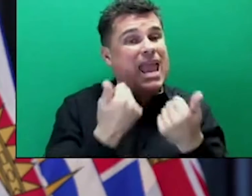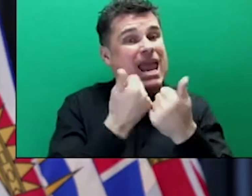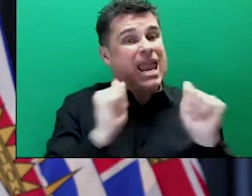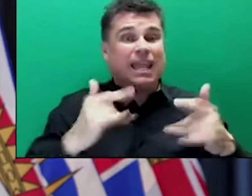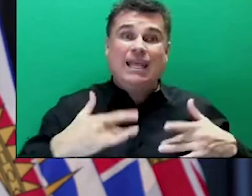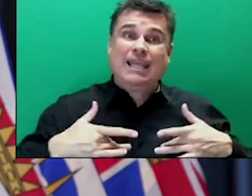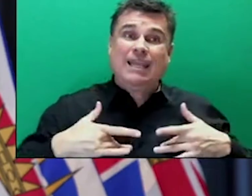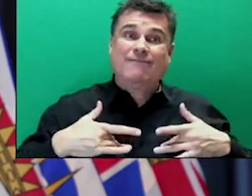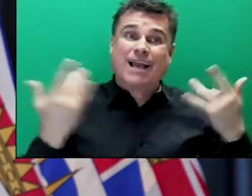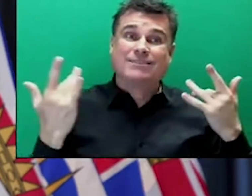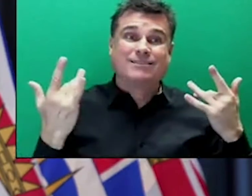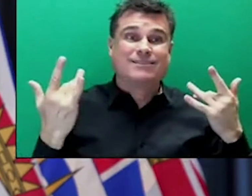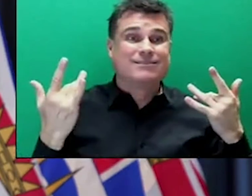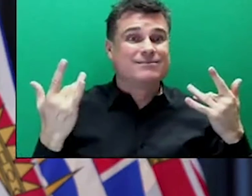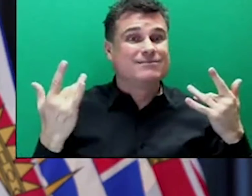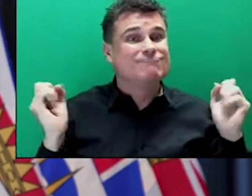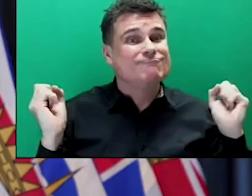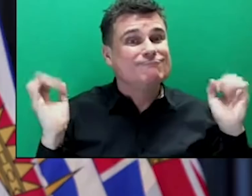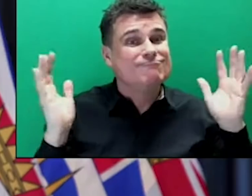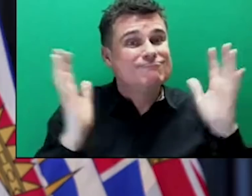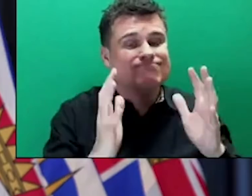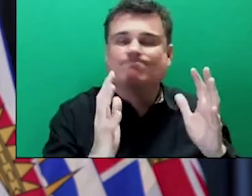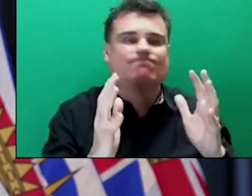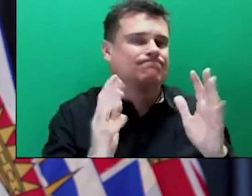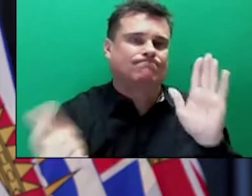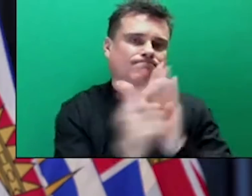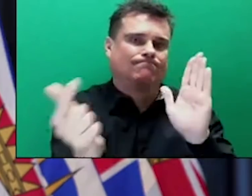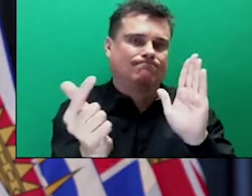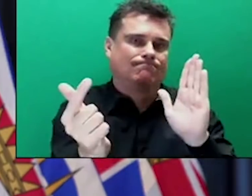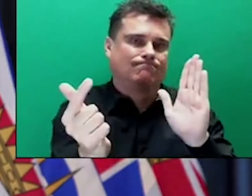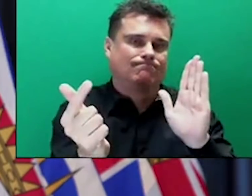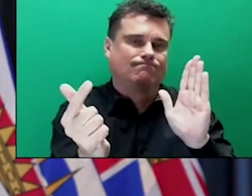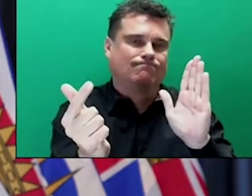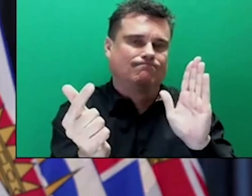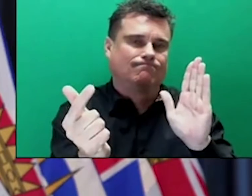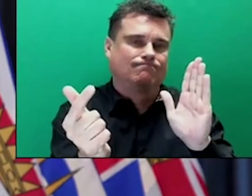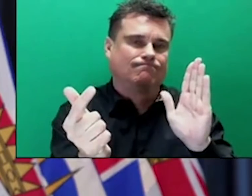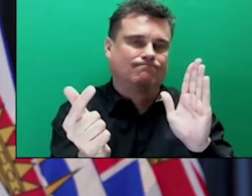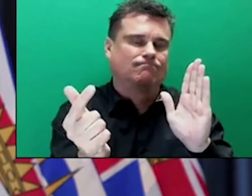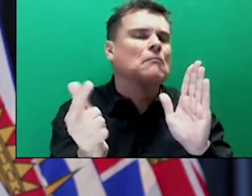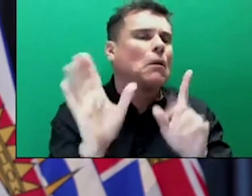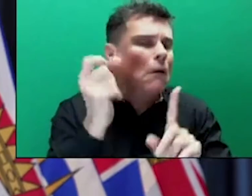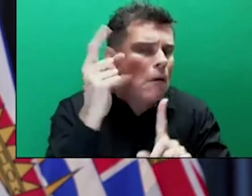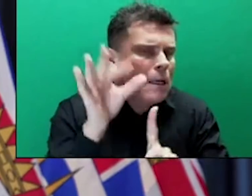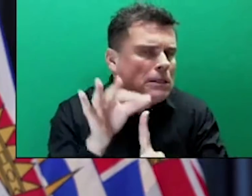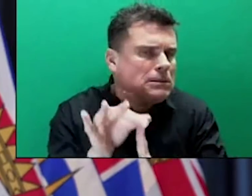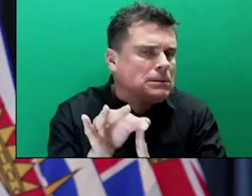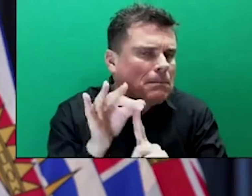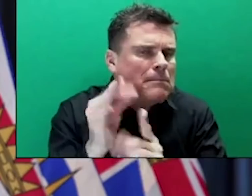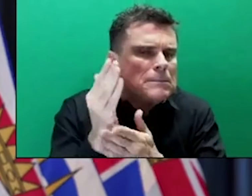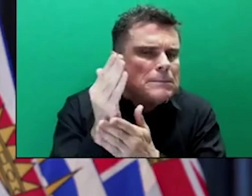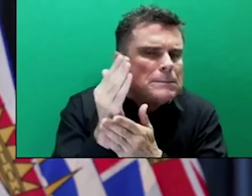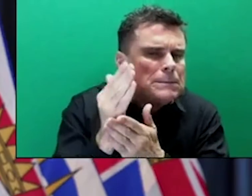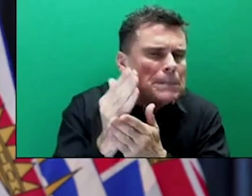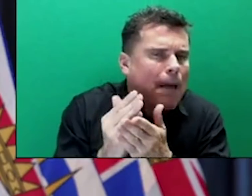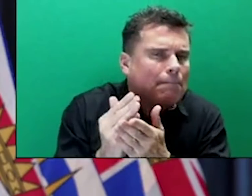weeks continue to be prohibited, with the exceptions as they are listed in the order.